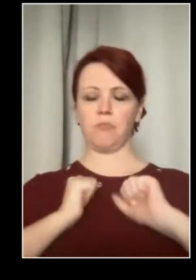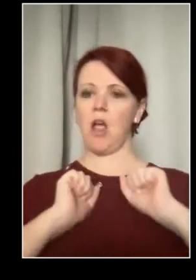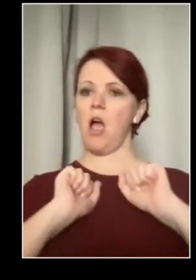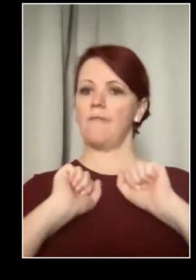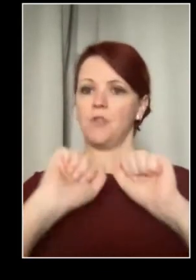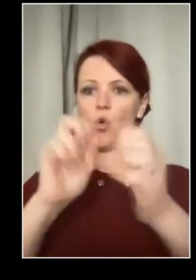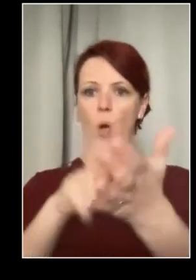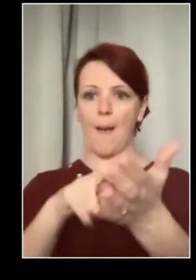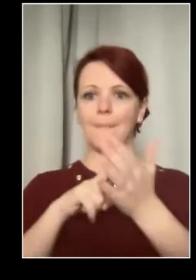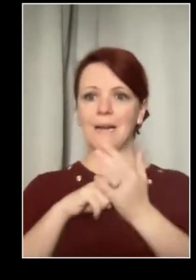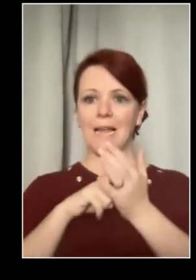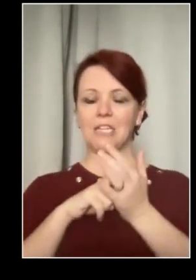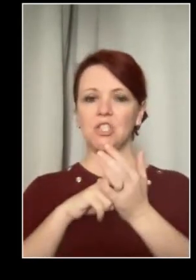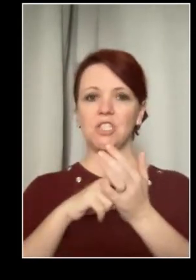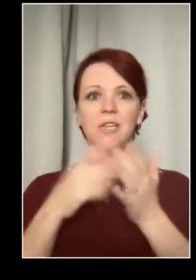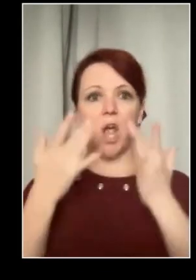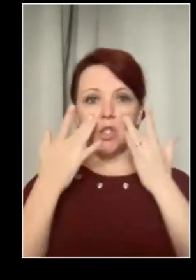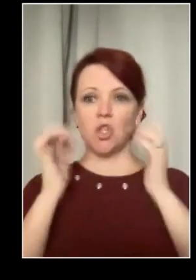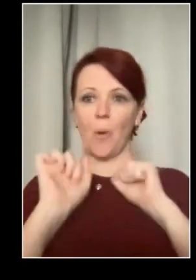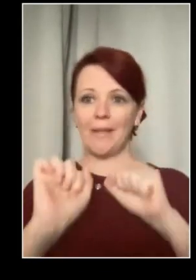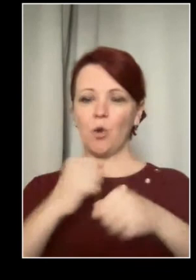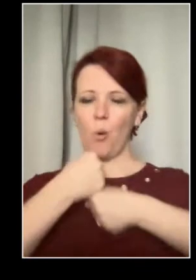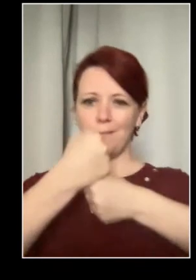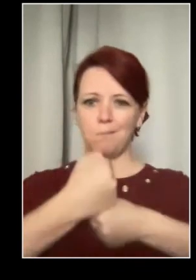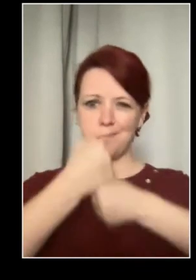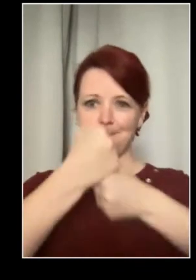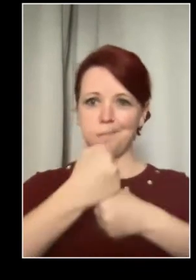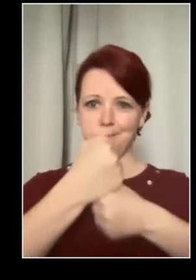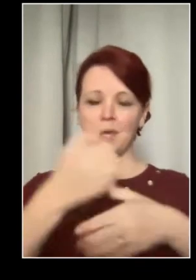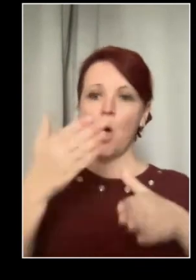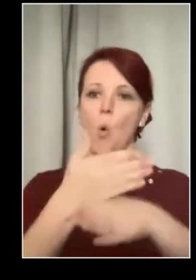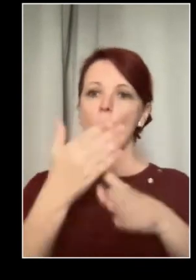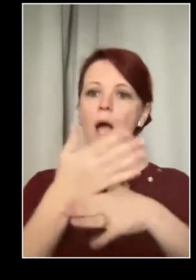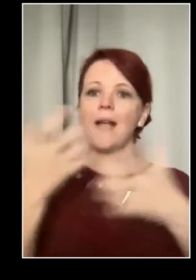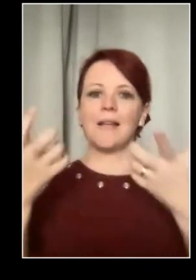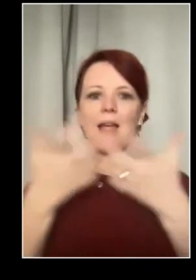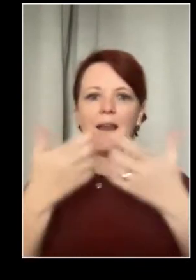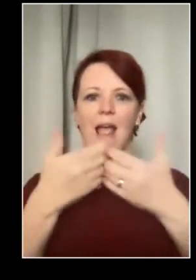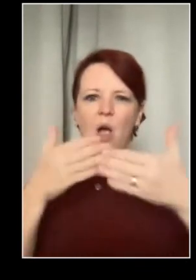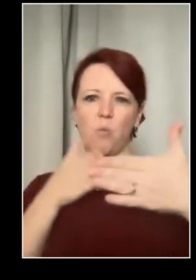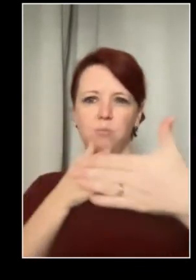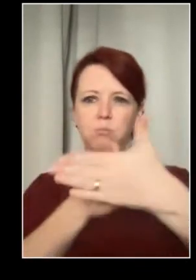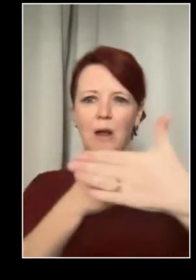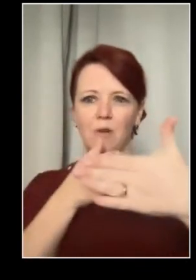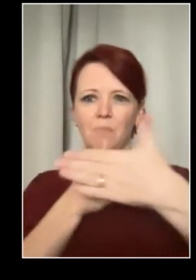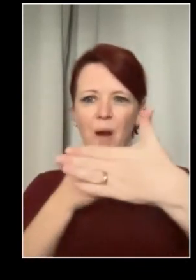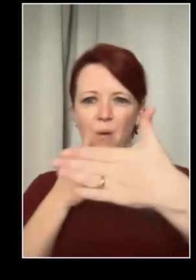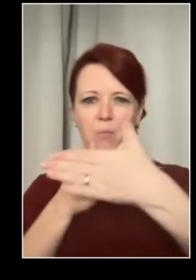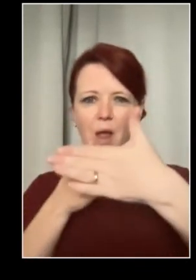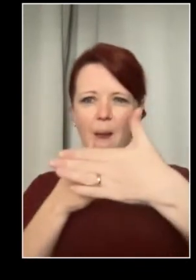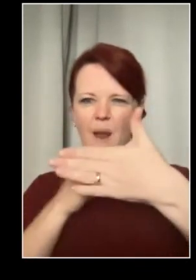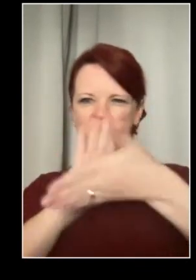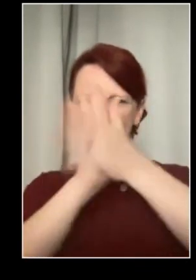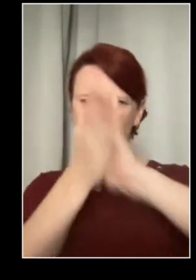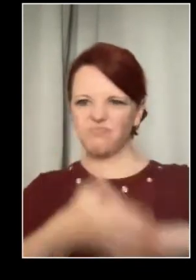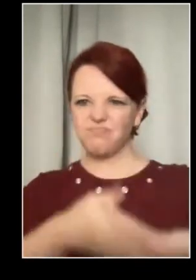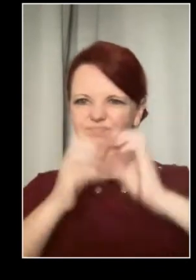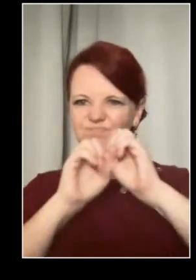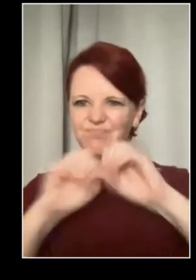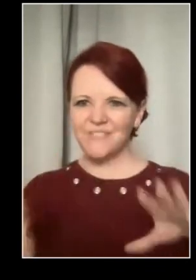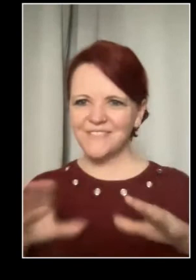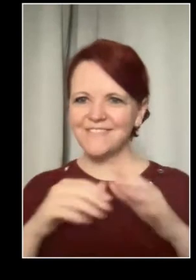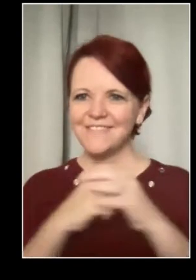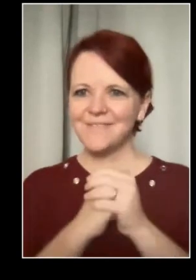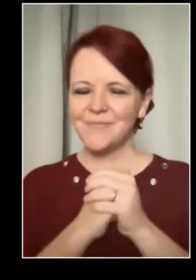showcased, your great ambassadorial work, and how you are breaking barriers in the world of STEM. They said you are an exceptional champion who